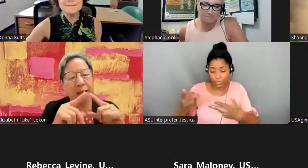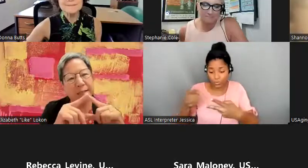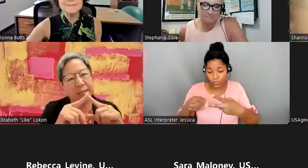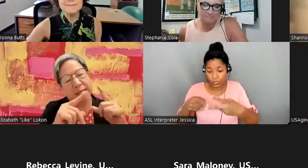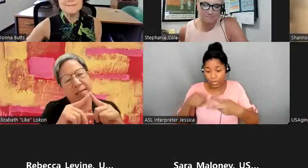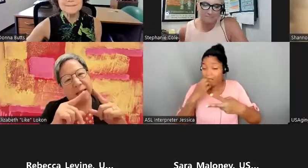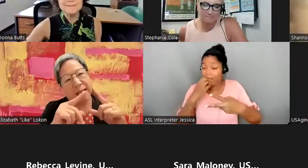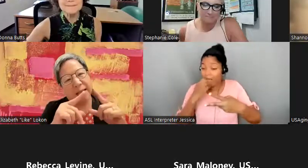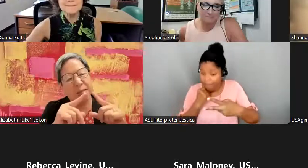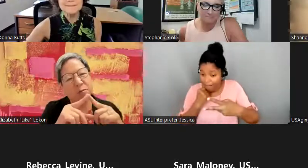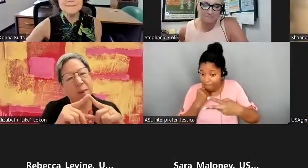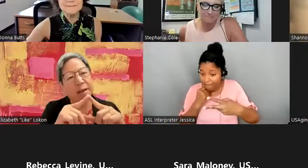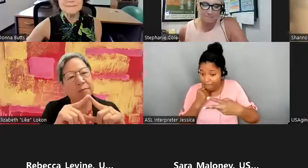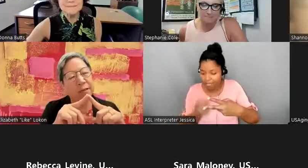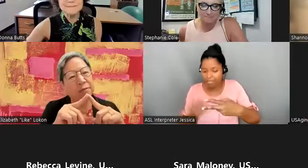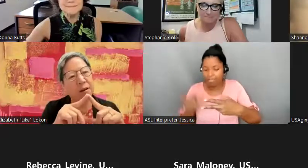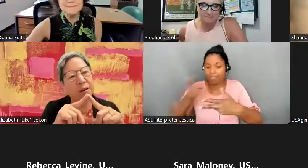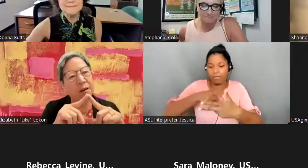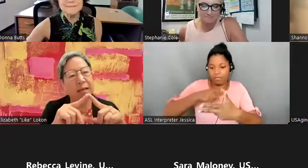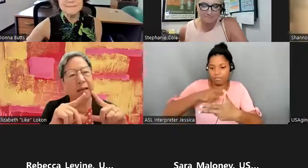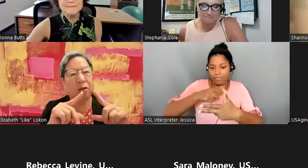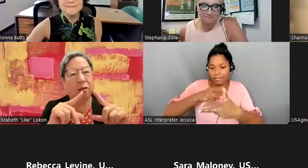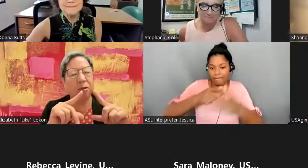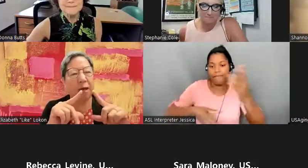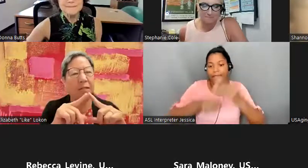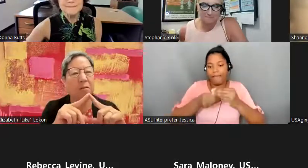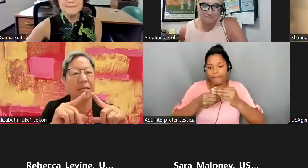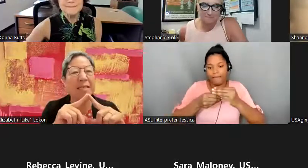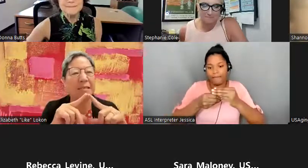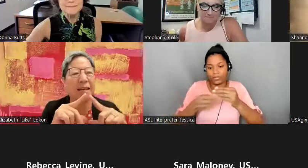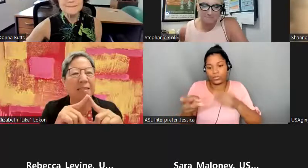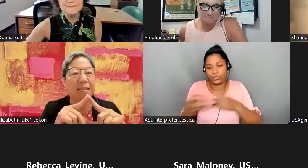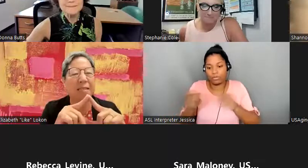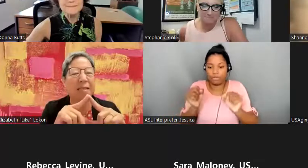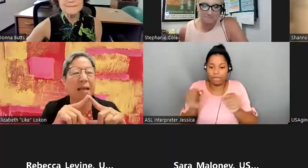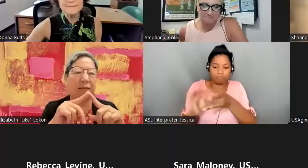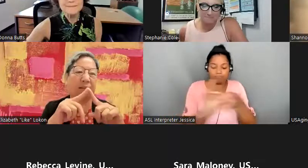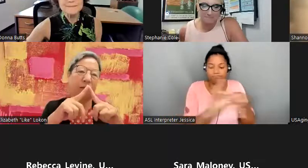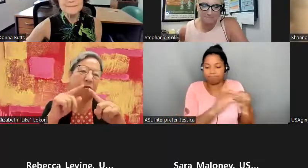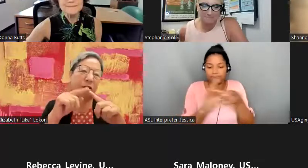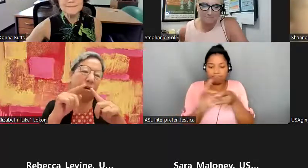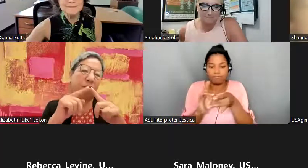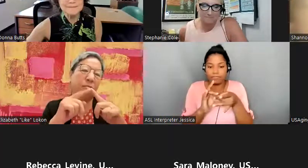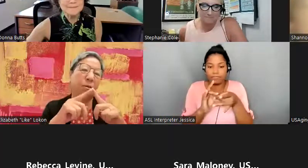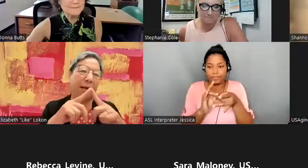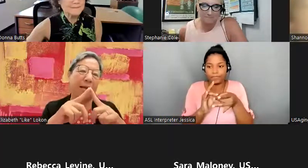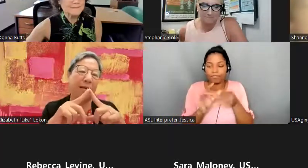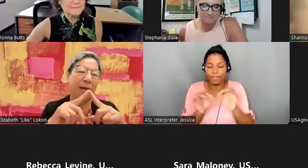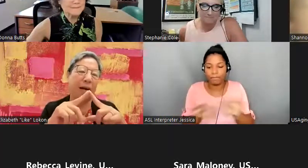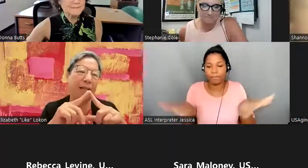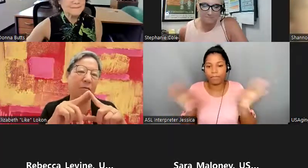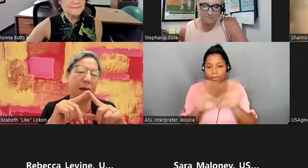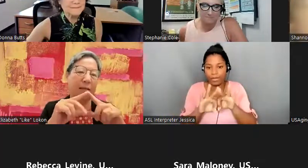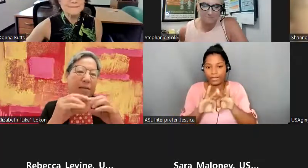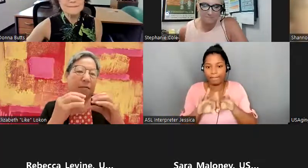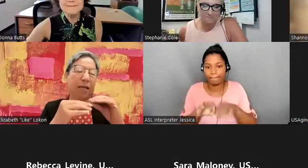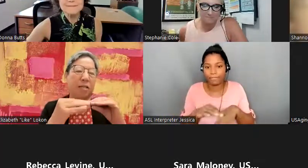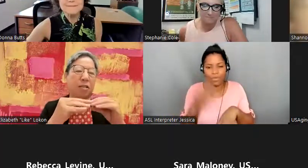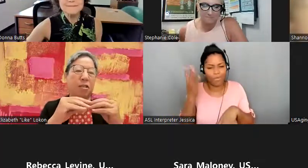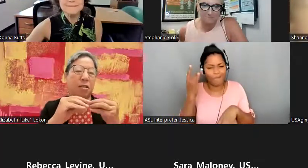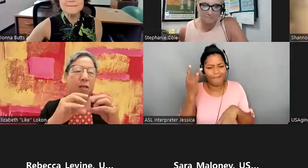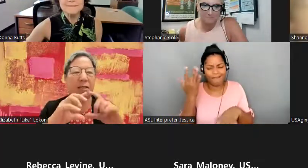both sides has to benefit from it and also has to be interested in that third point. Otherwise,